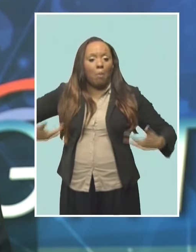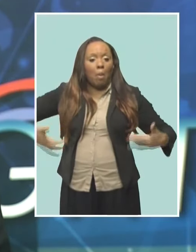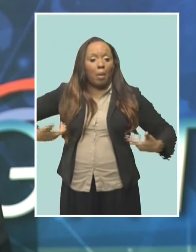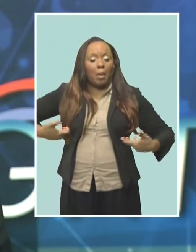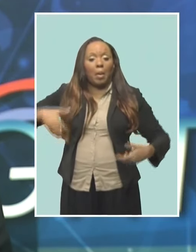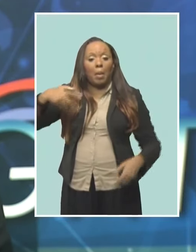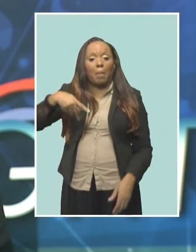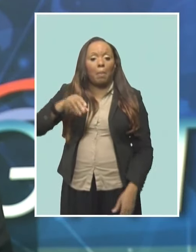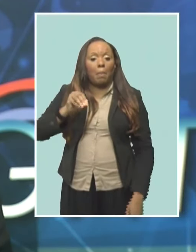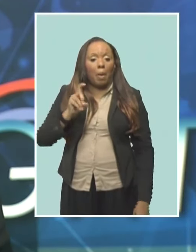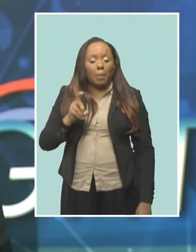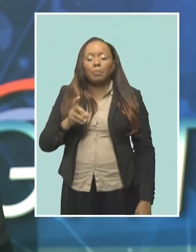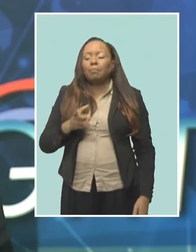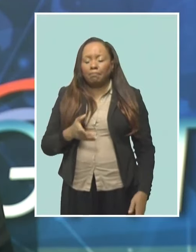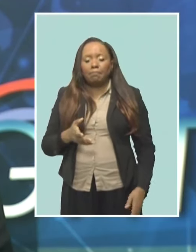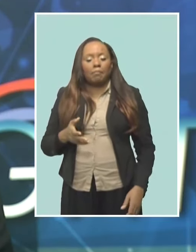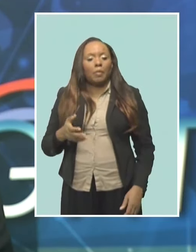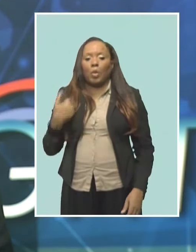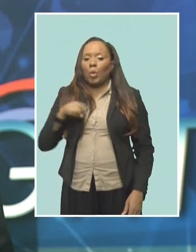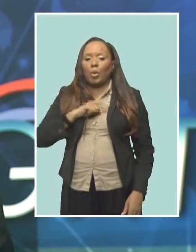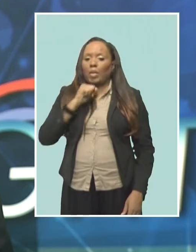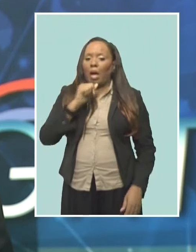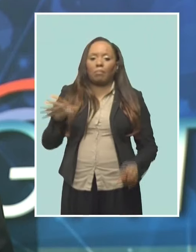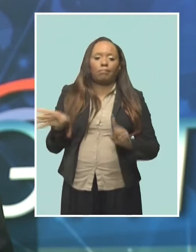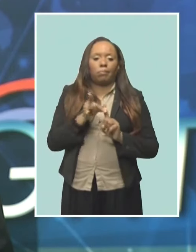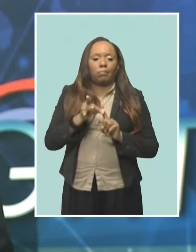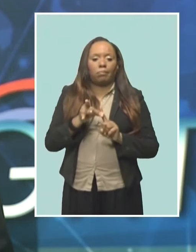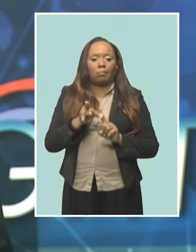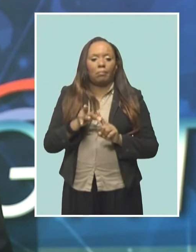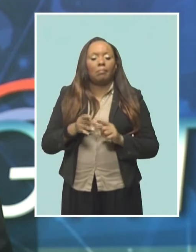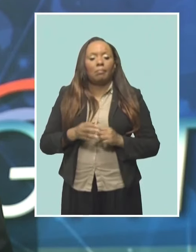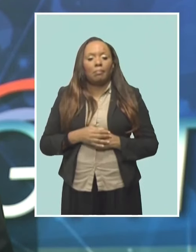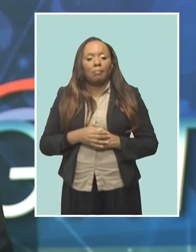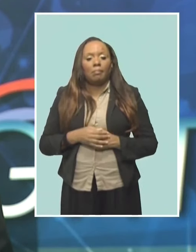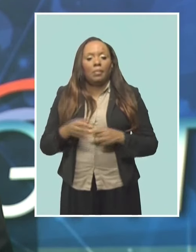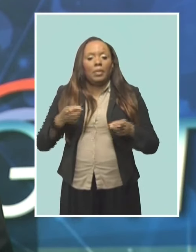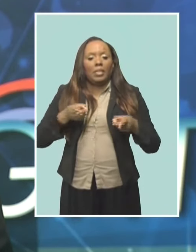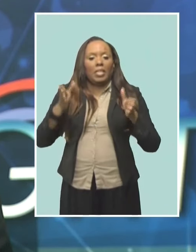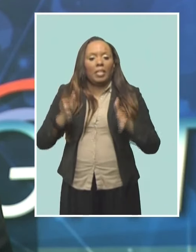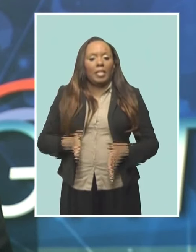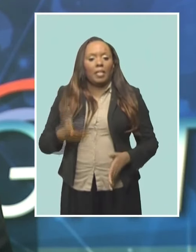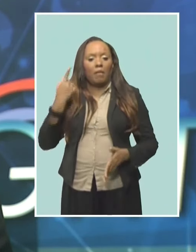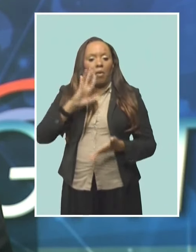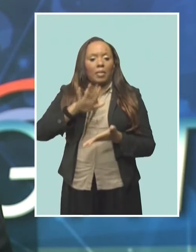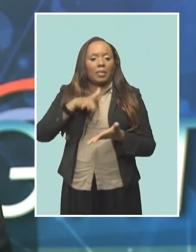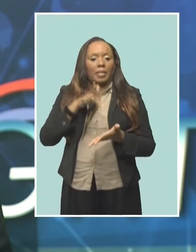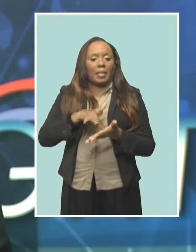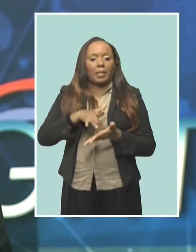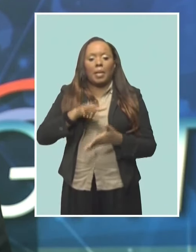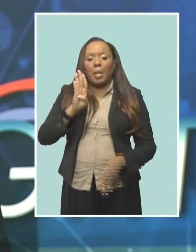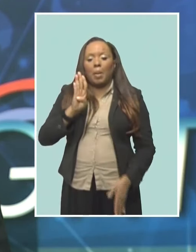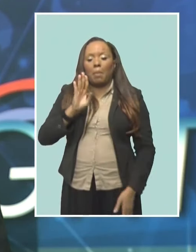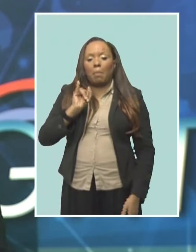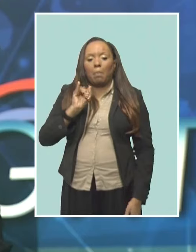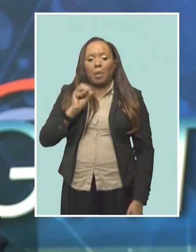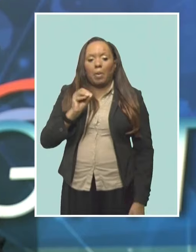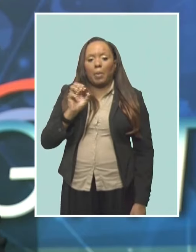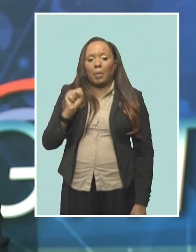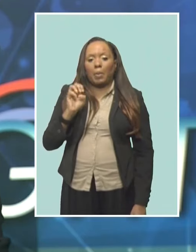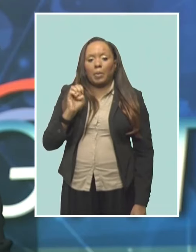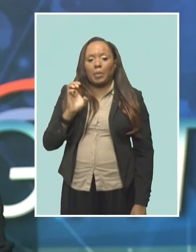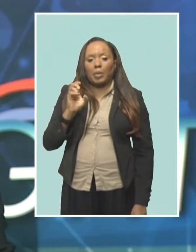can avoid major fallout from the disease. According to the director of the Center for Biosecurity Studies at the UWI, Dr. Kirk